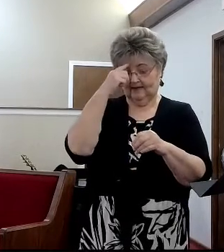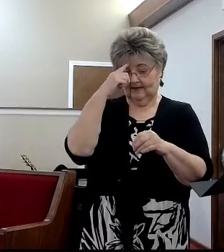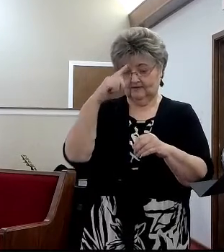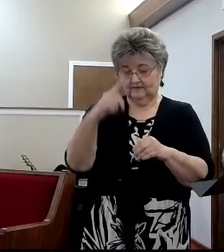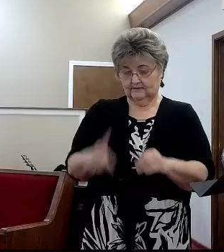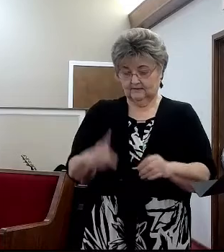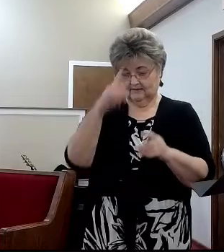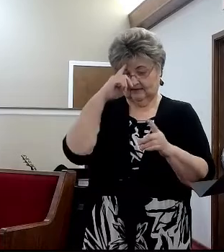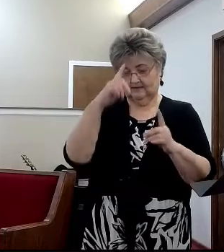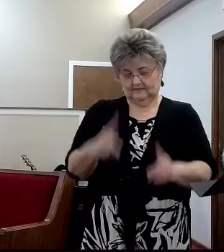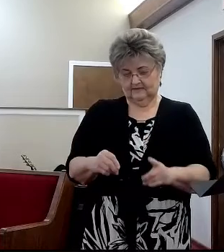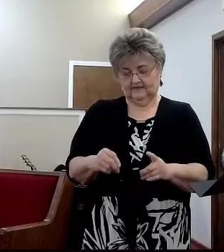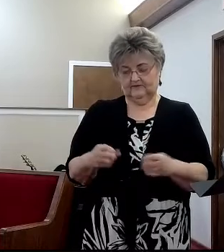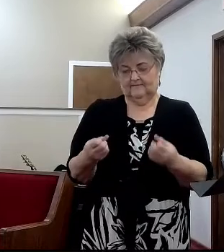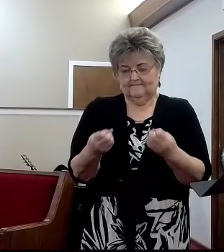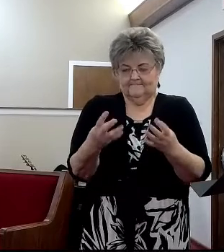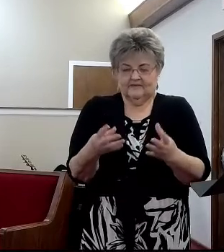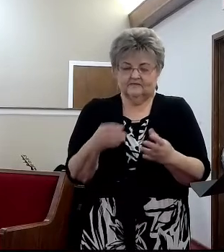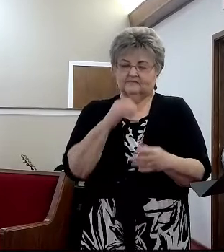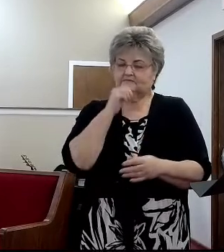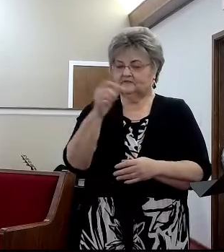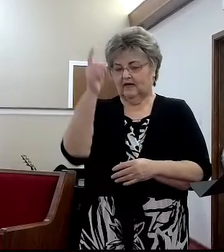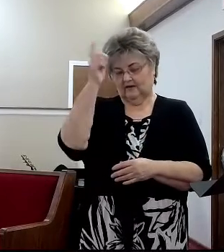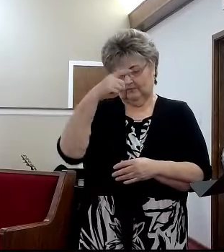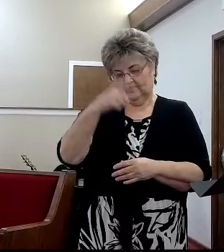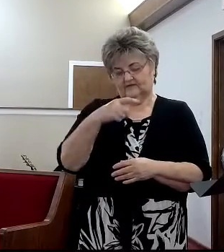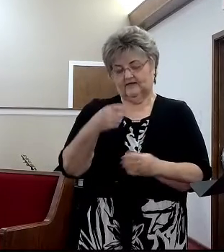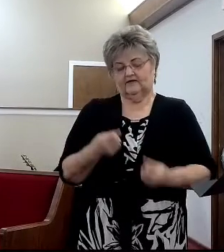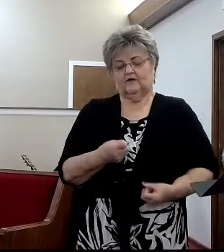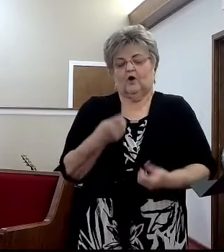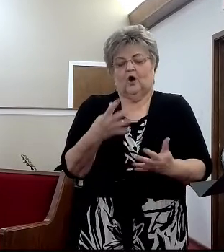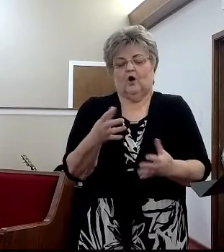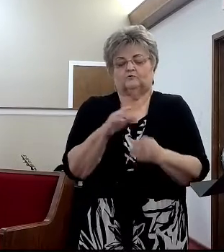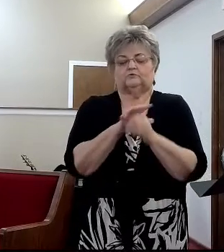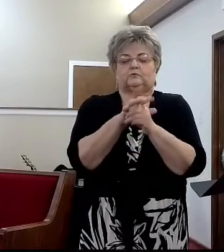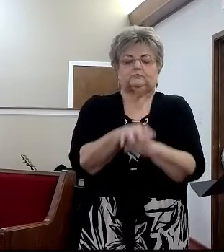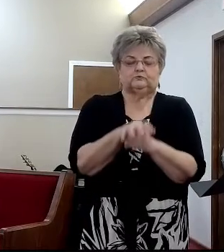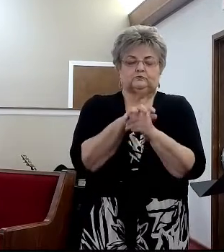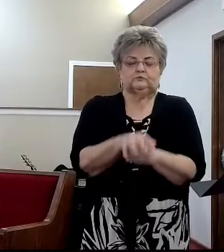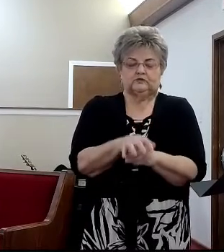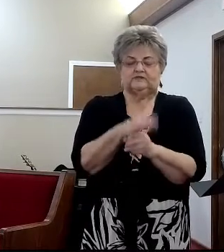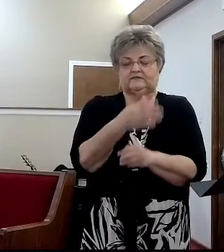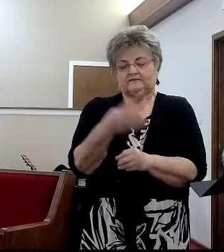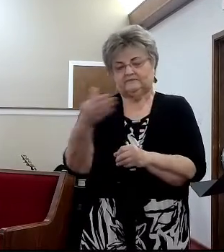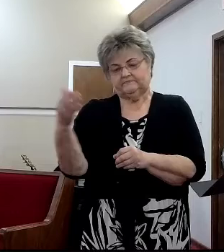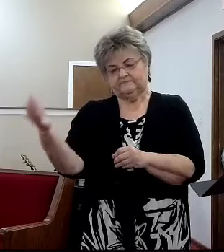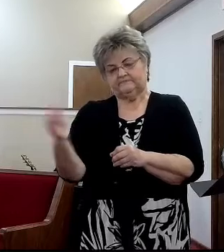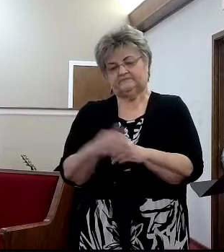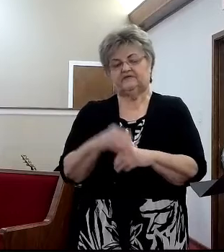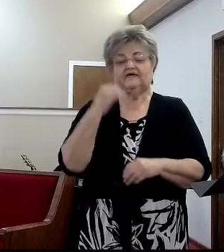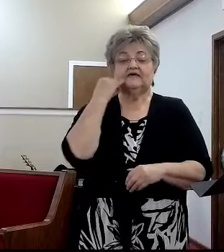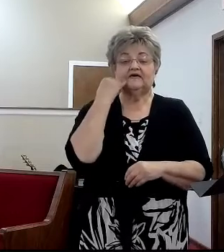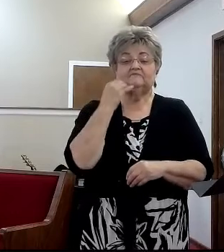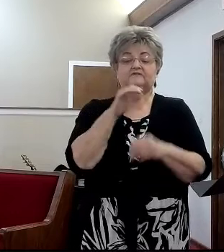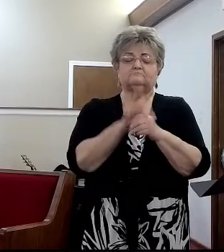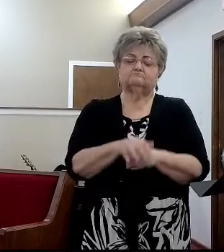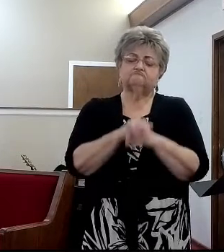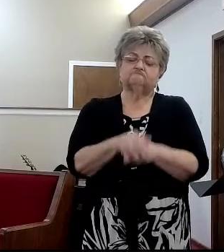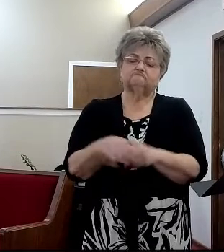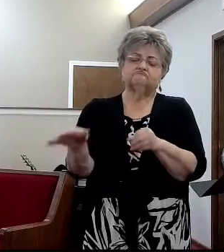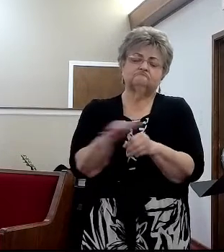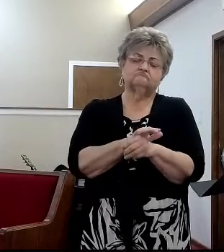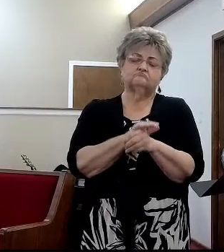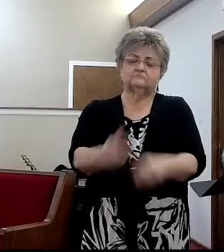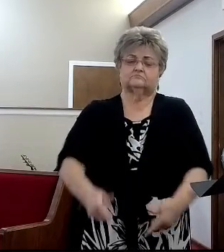well, are unwise and therefore result in stress, etc. If you're having a lot of stress in your life, you're probably not happy. So to